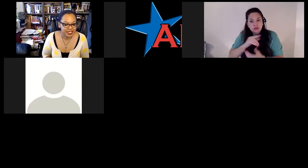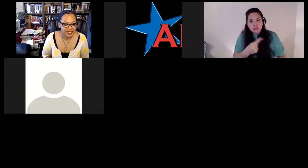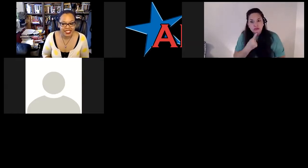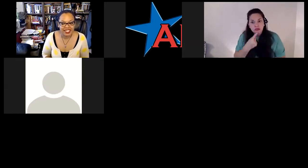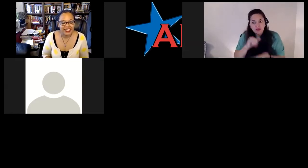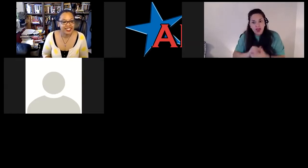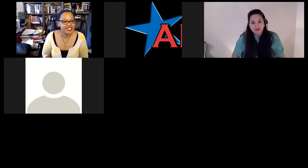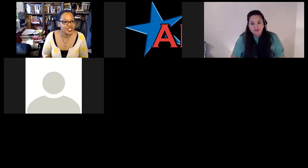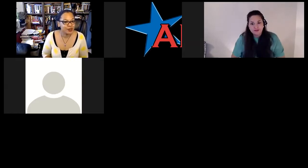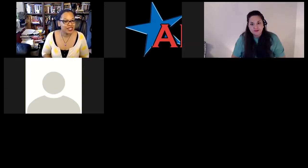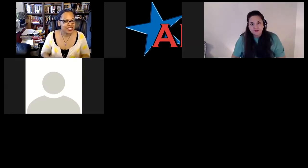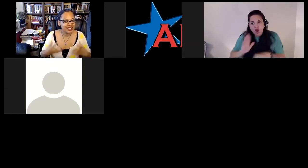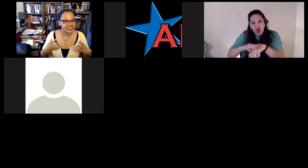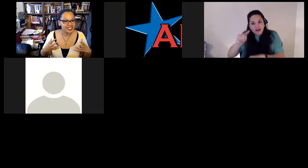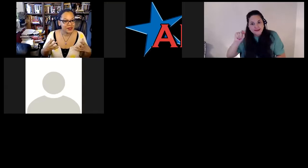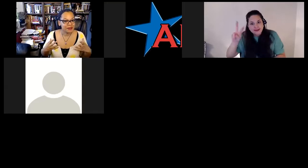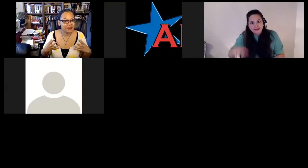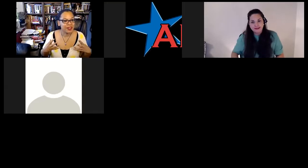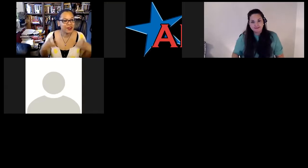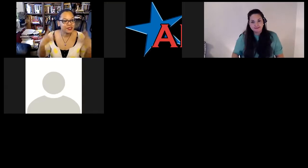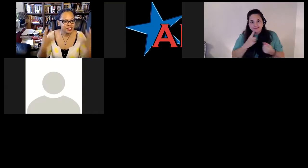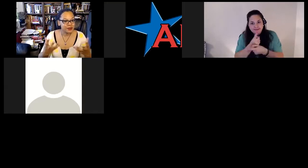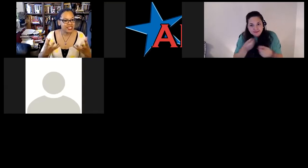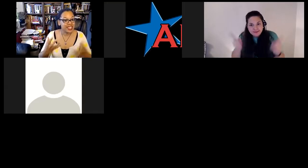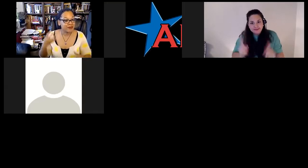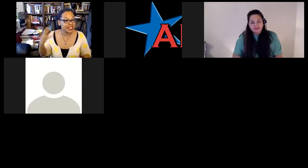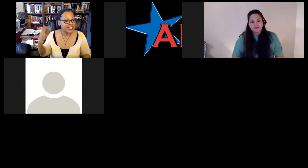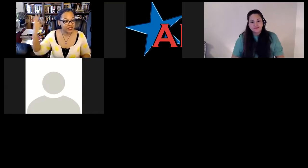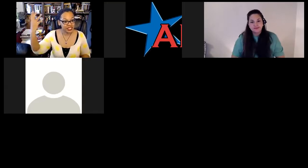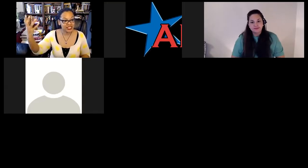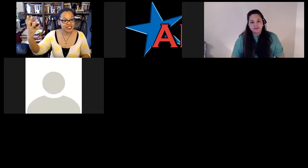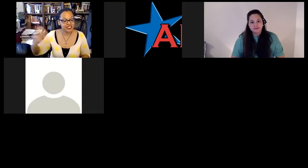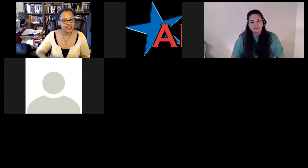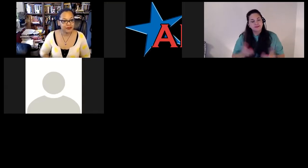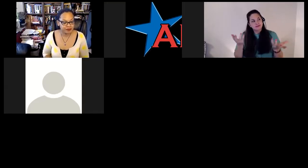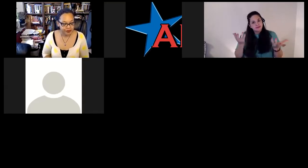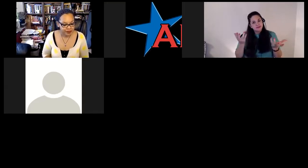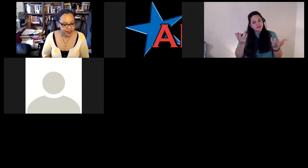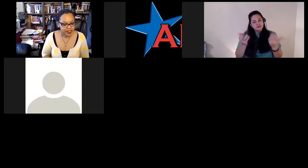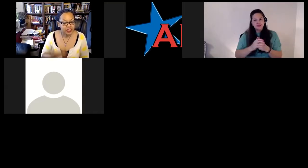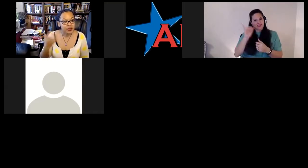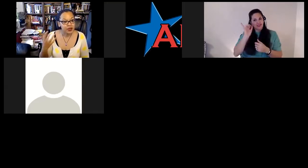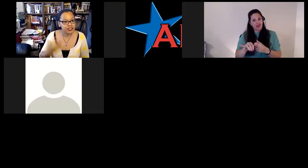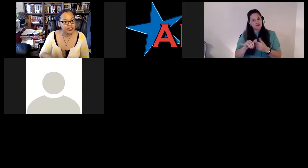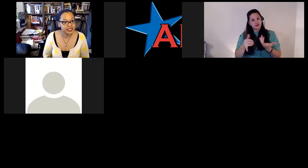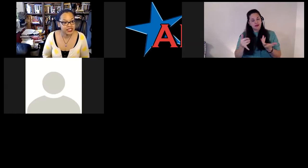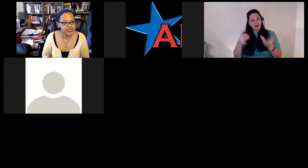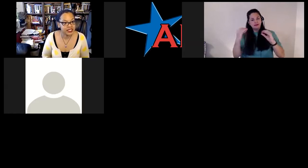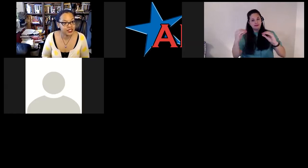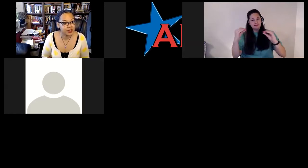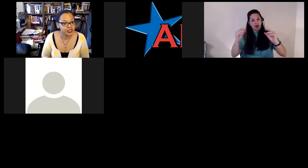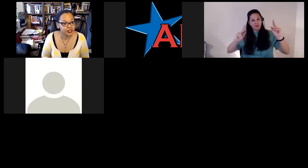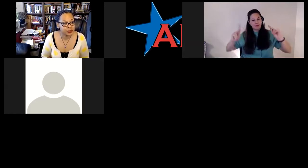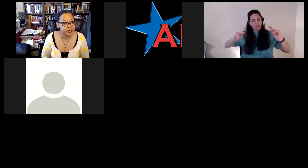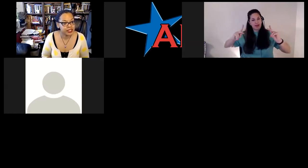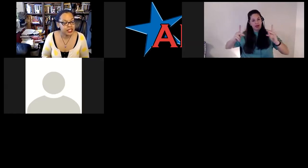to hear. And so it's also, again, making that sort of conditioning. There are some statistics that are